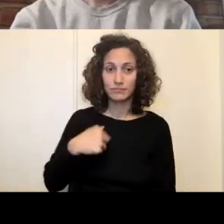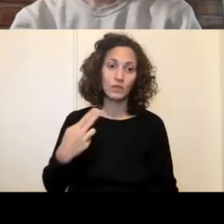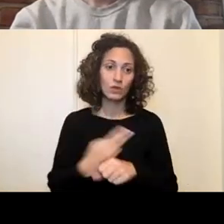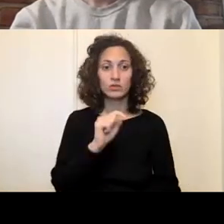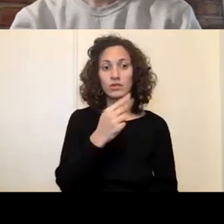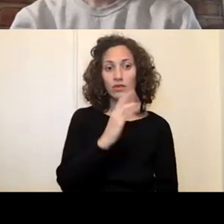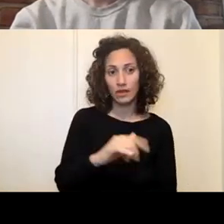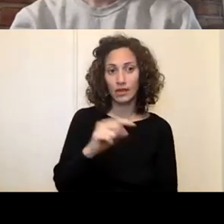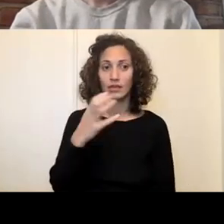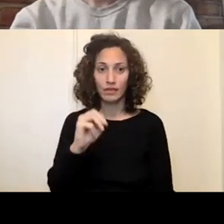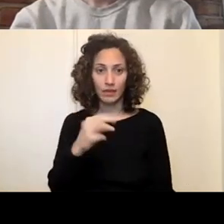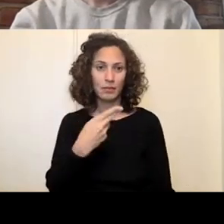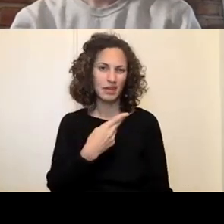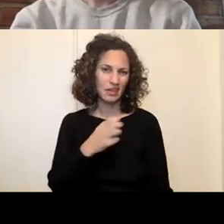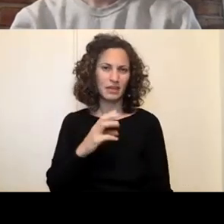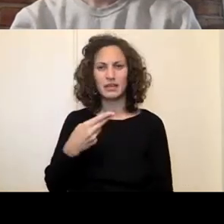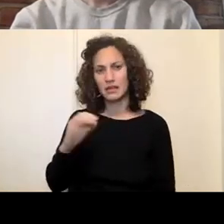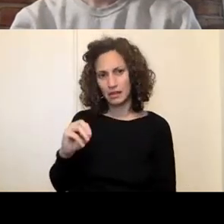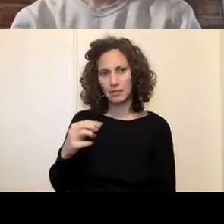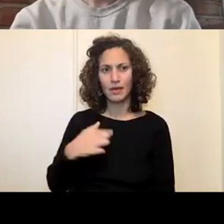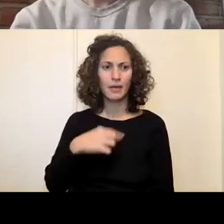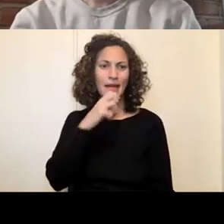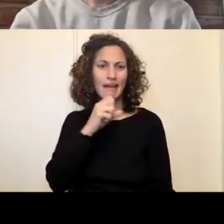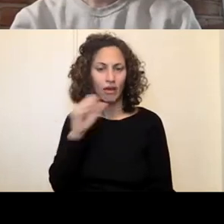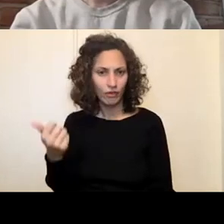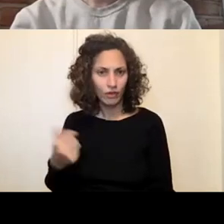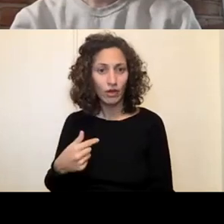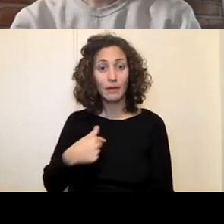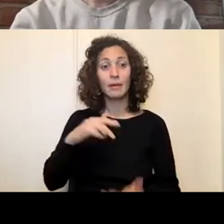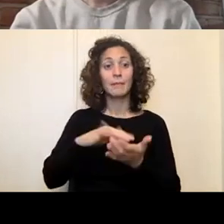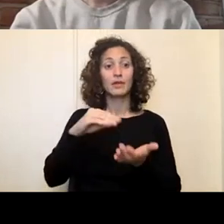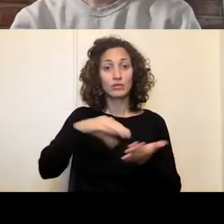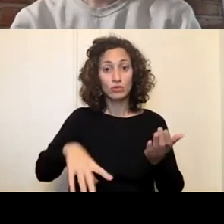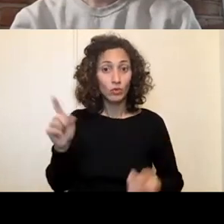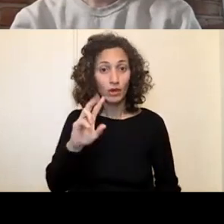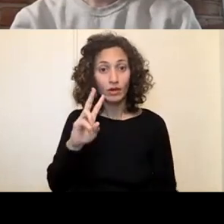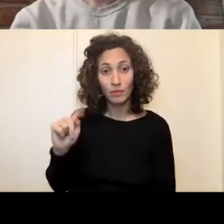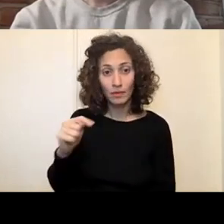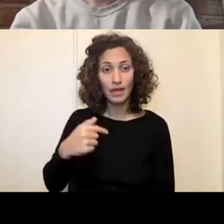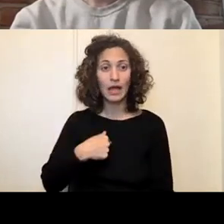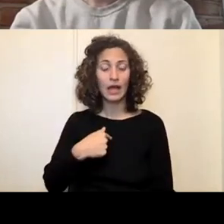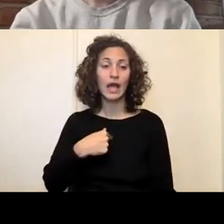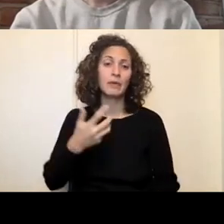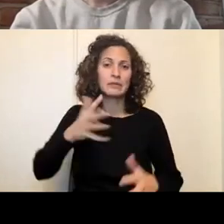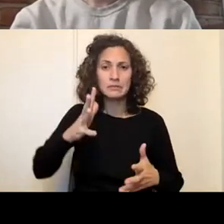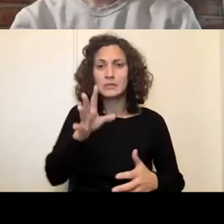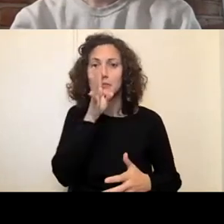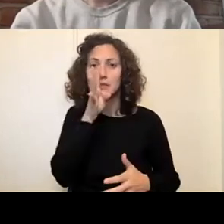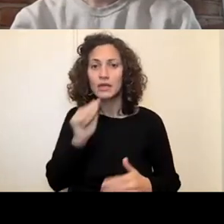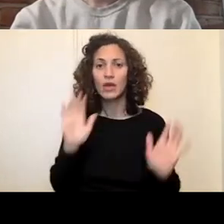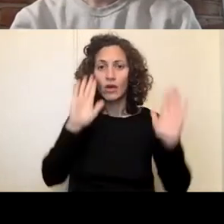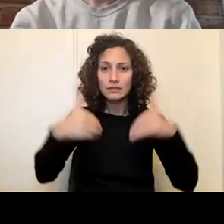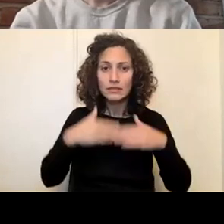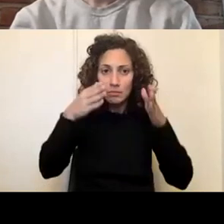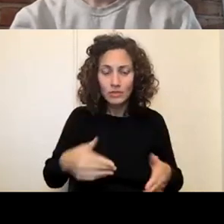and I identify as agender. I'm a medical student in Vermont. I am also a semi-speaking autistic person, and I also have